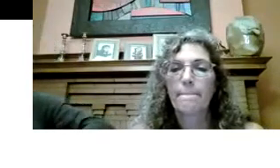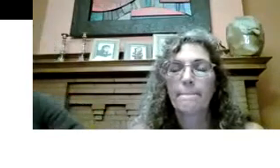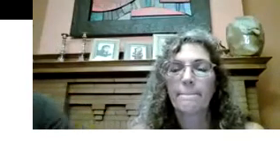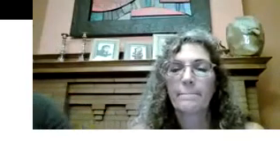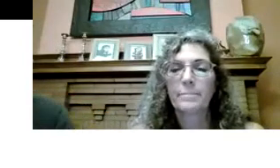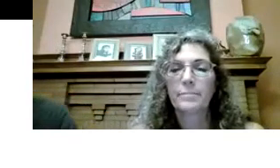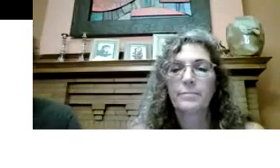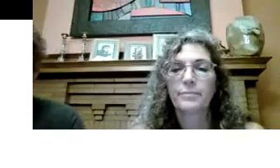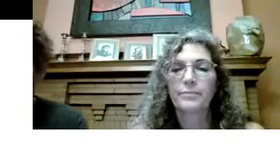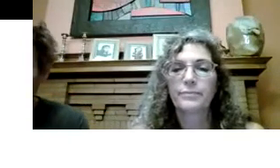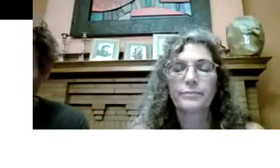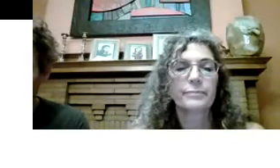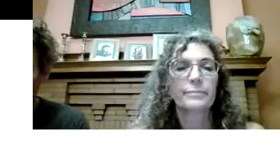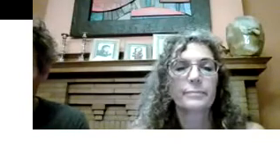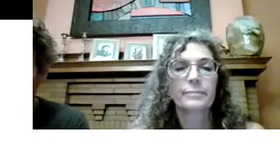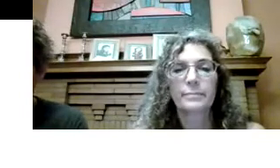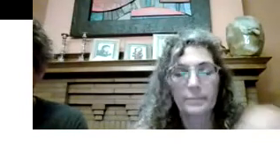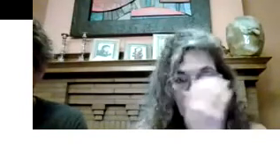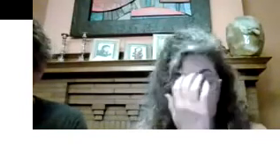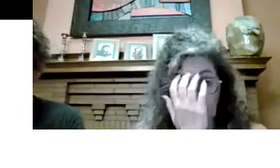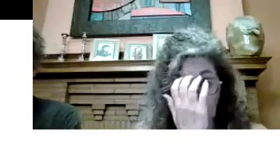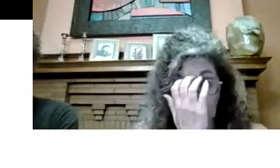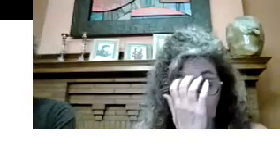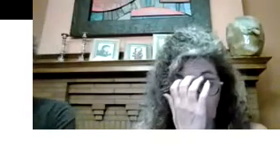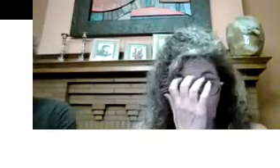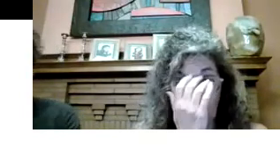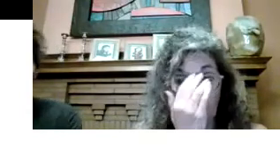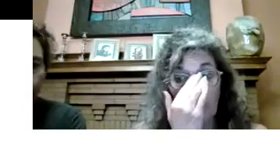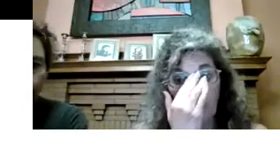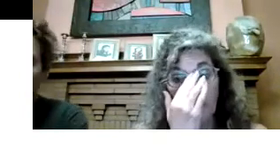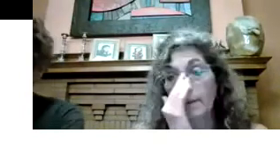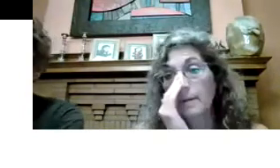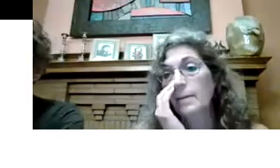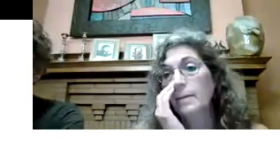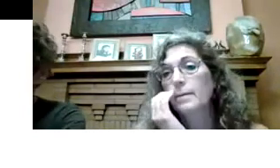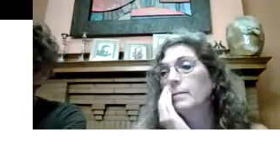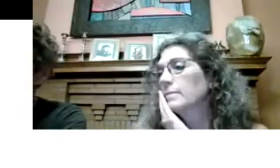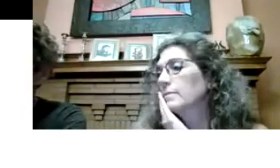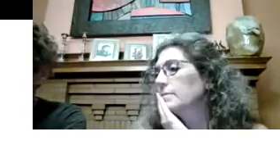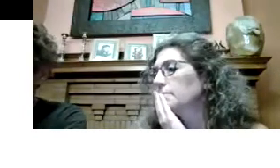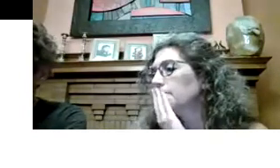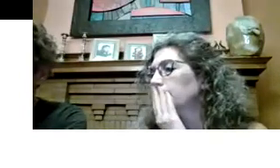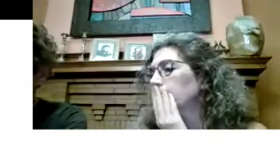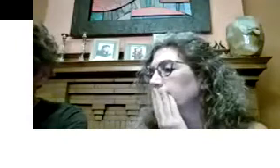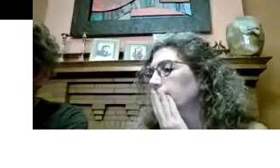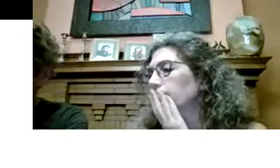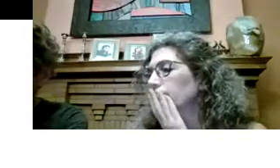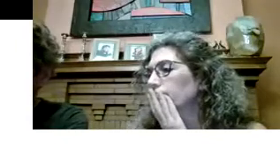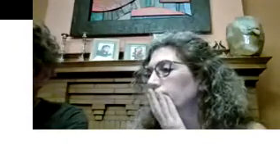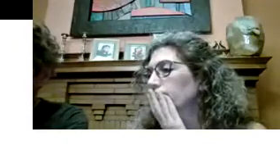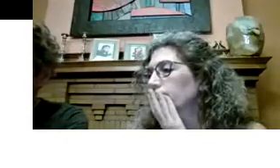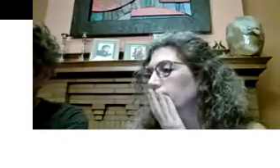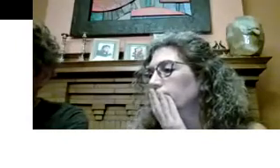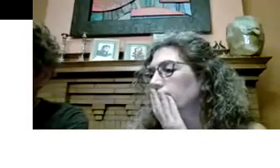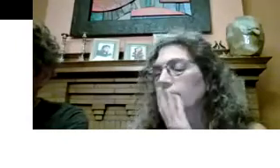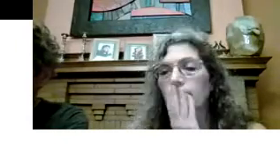from Serpentine. I guess. That's correct. Yeah, I really. So I mean, to clarify, actually, I'm really interested in seeing